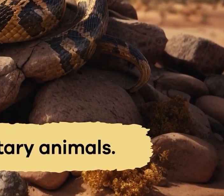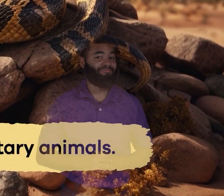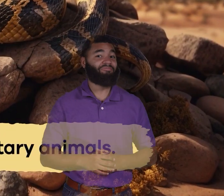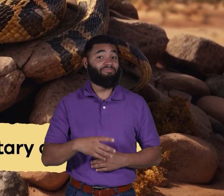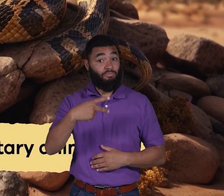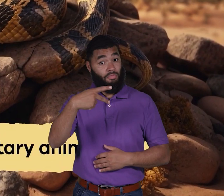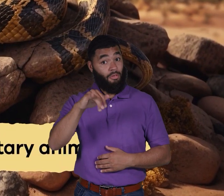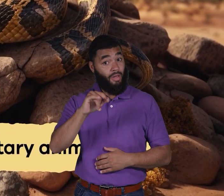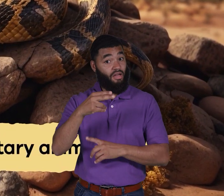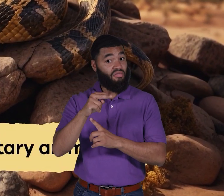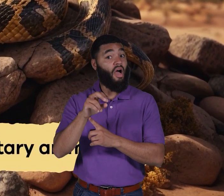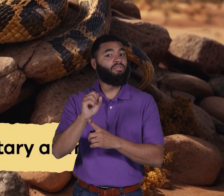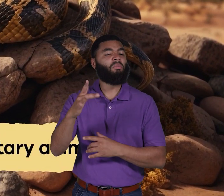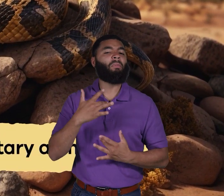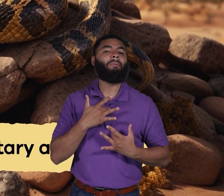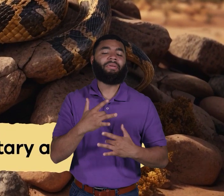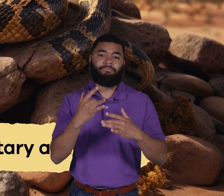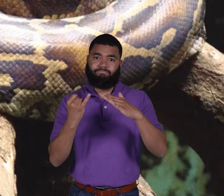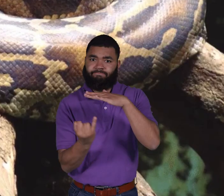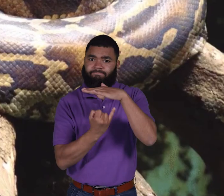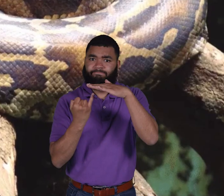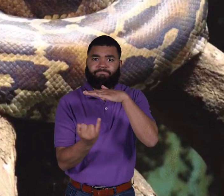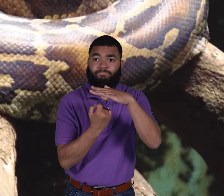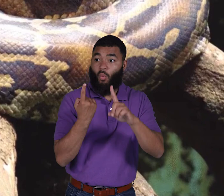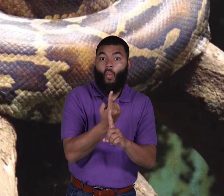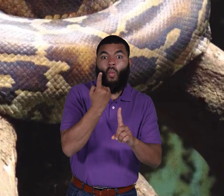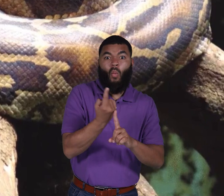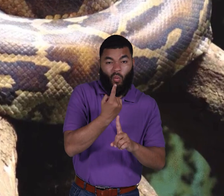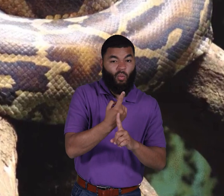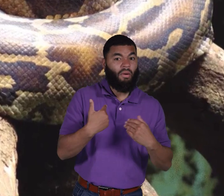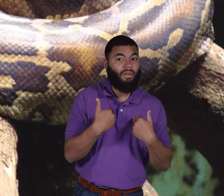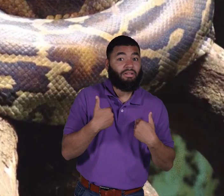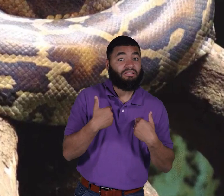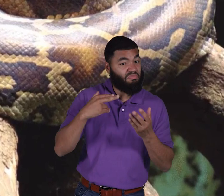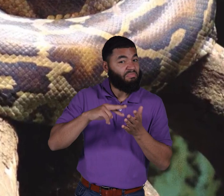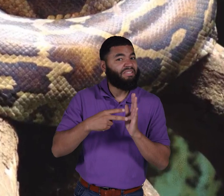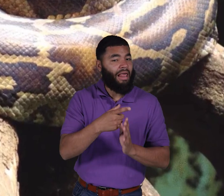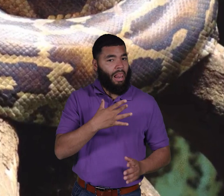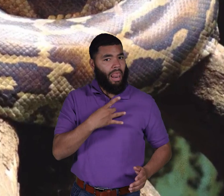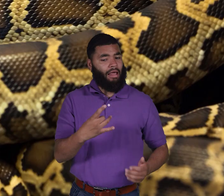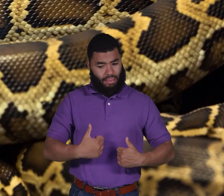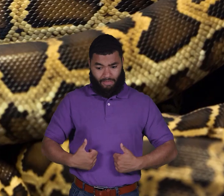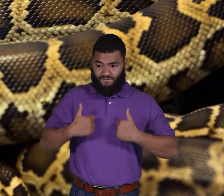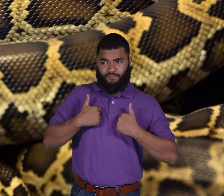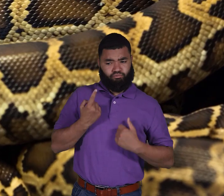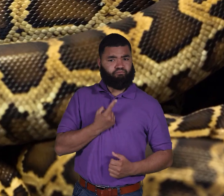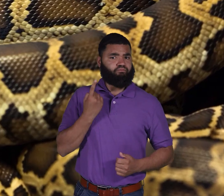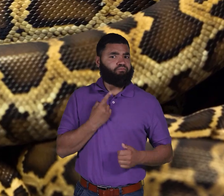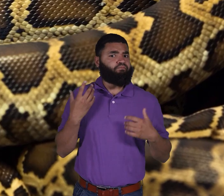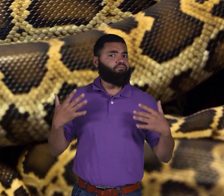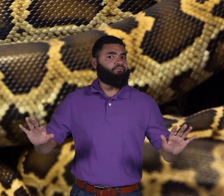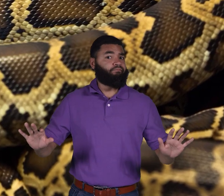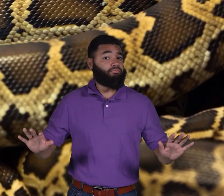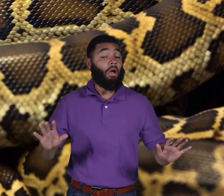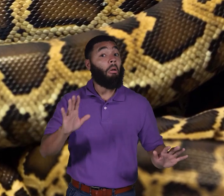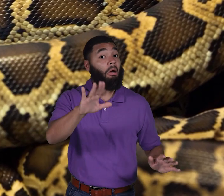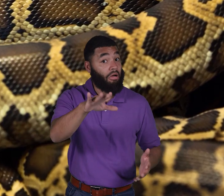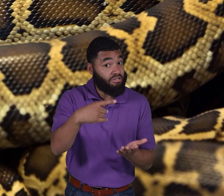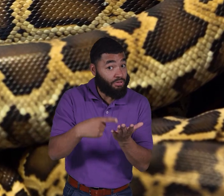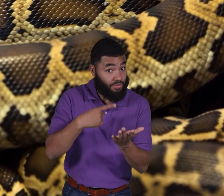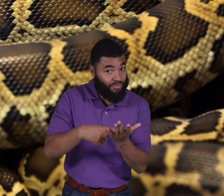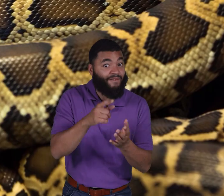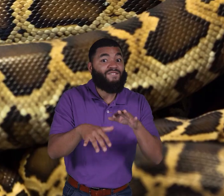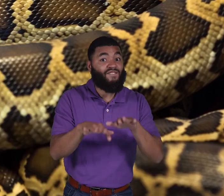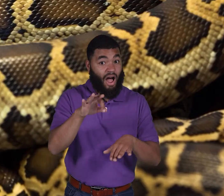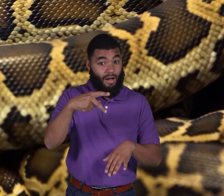Pythons are usually solitary animals, which means they like to live alone. But sometimes you might find a group